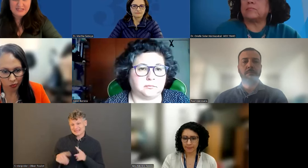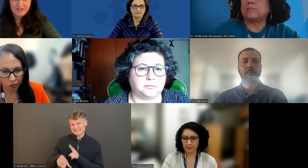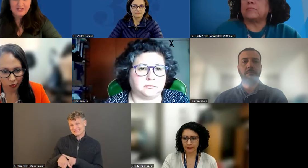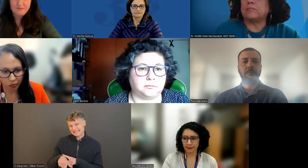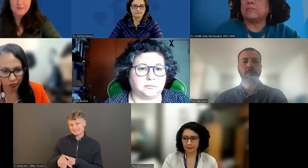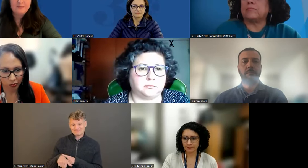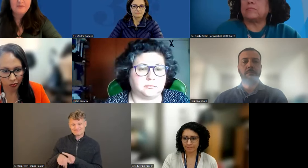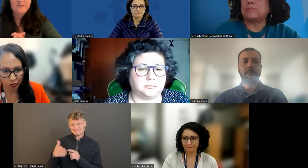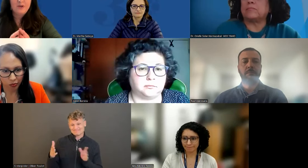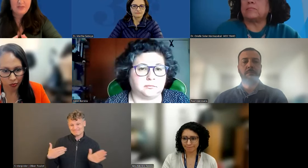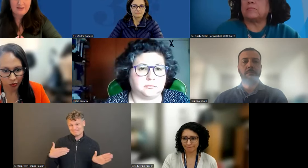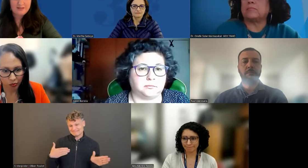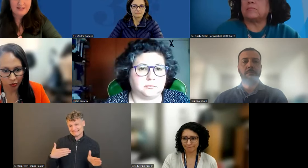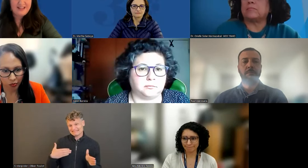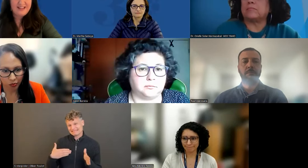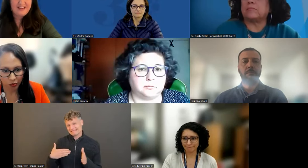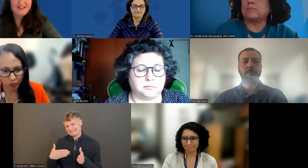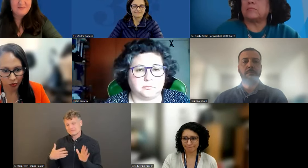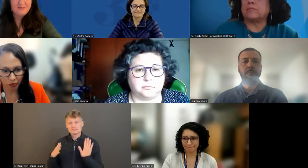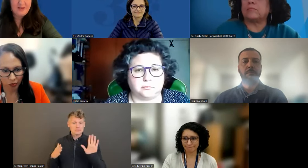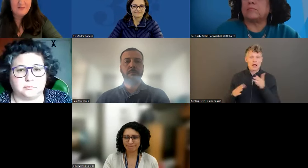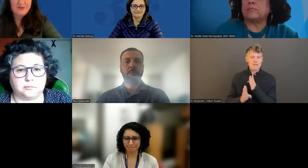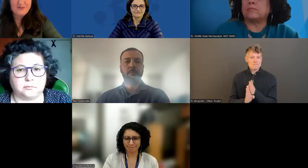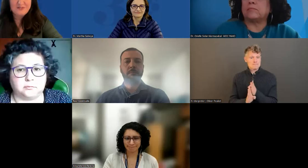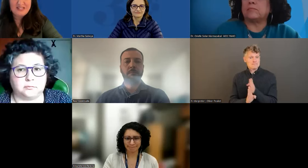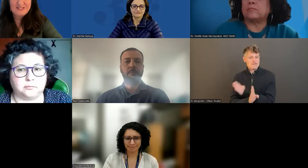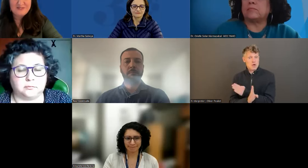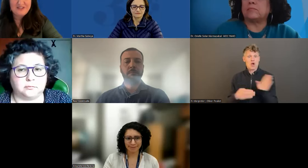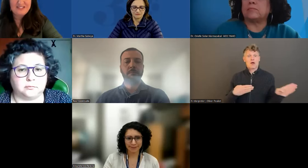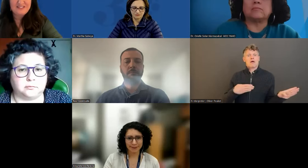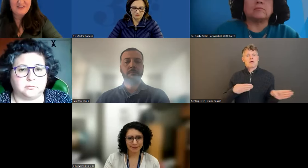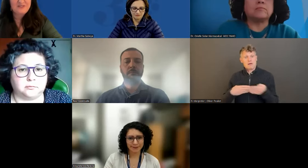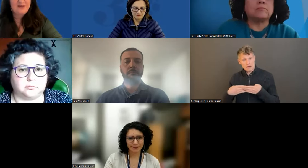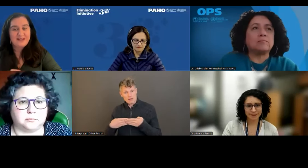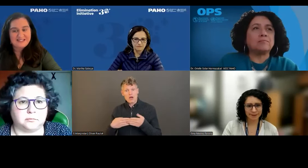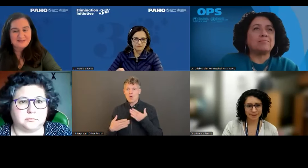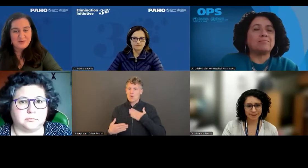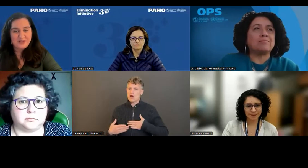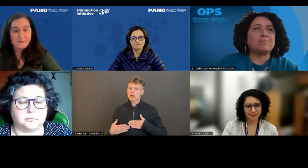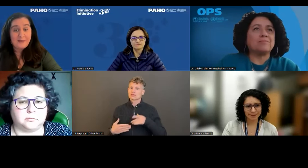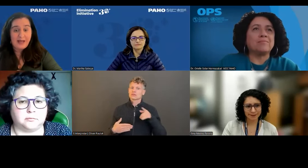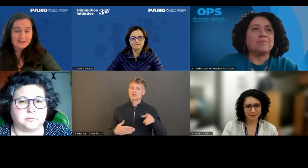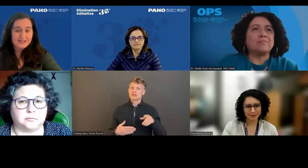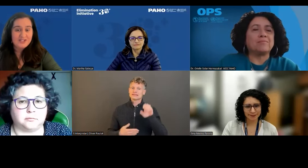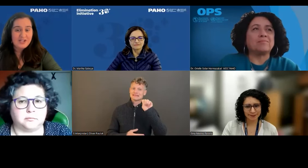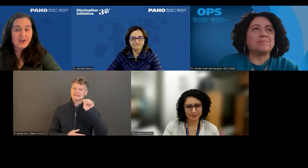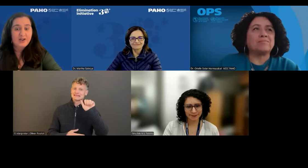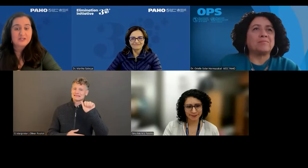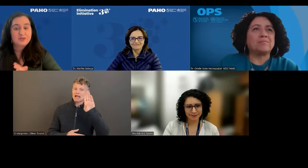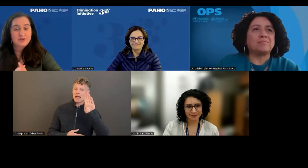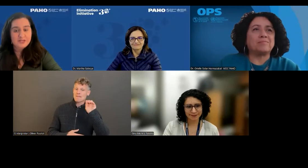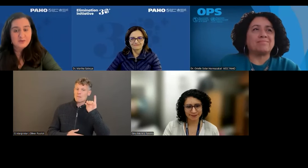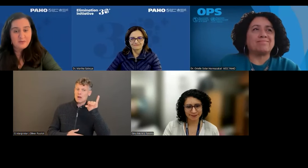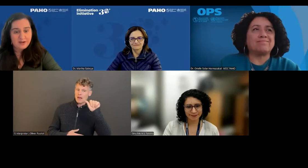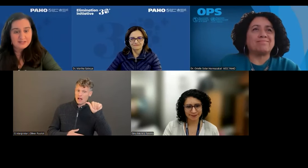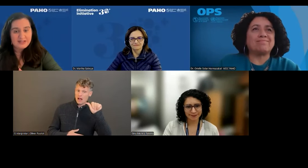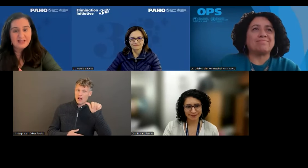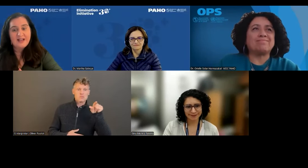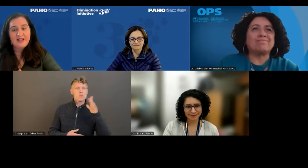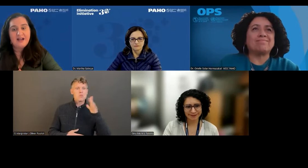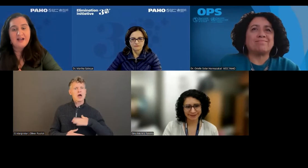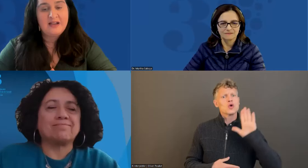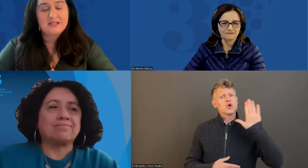our discussion, but before that, I would also like to invite Dr. Marta Saboya back to share some closing